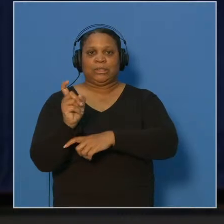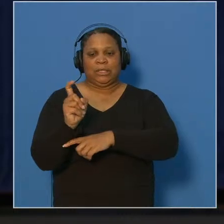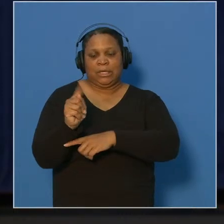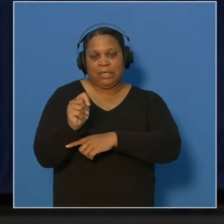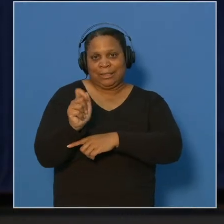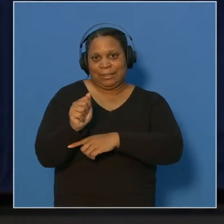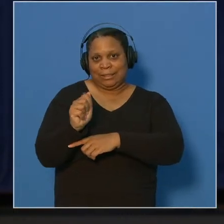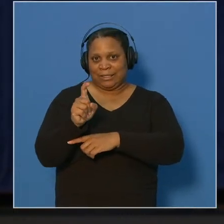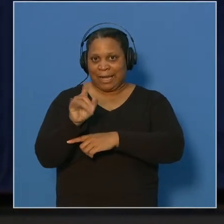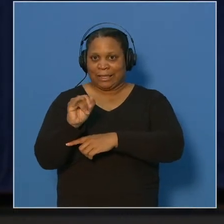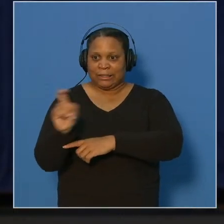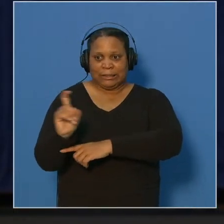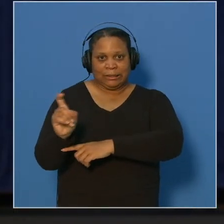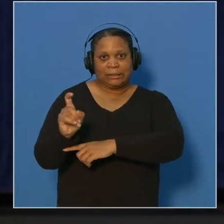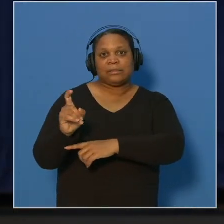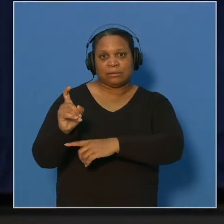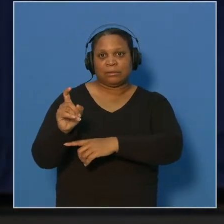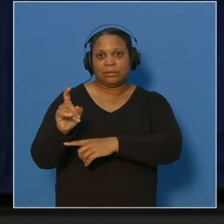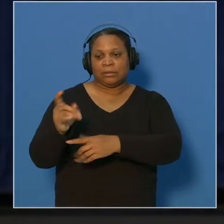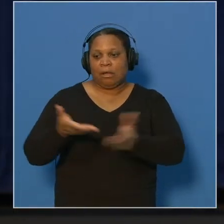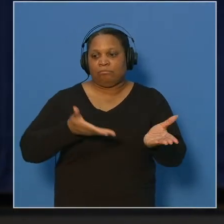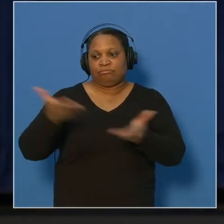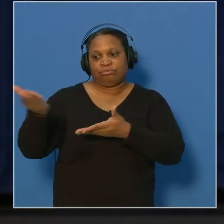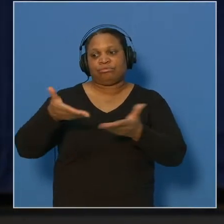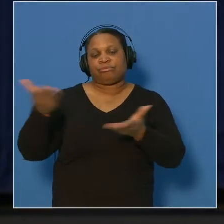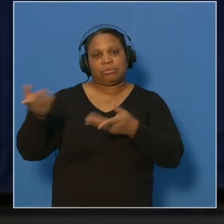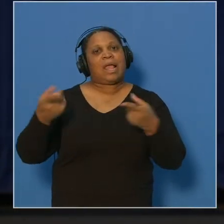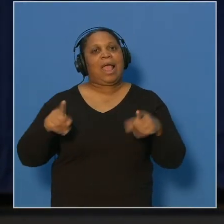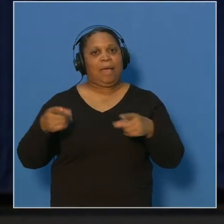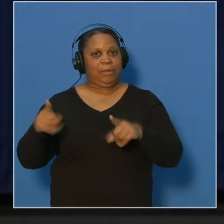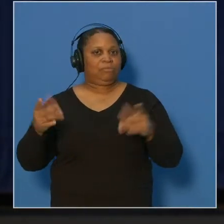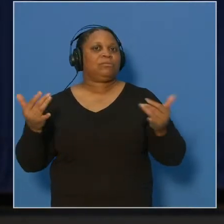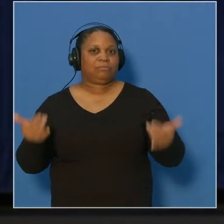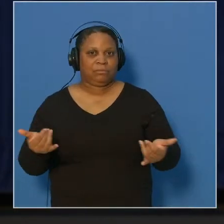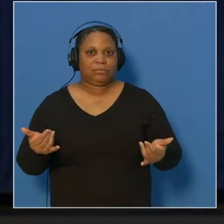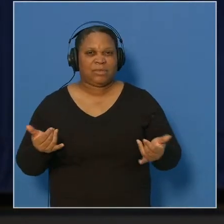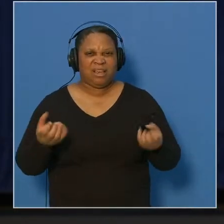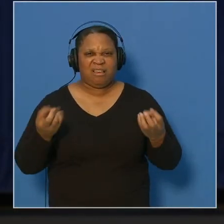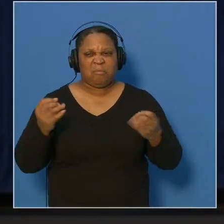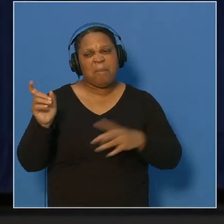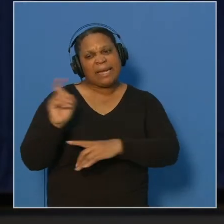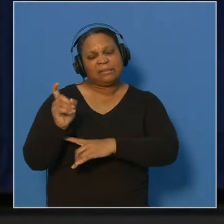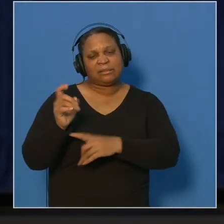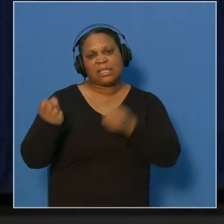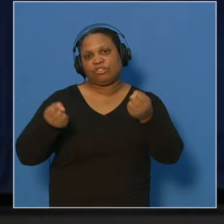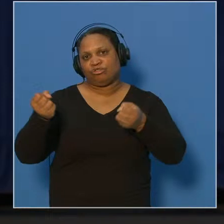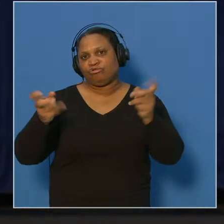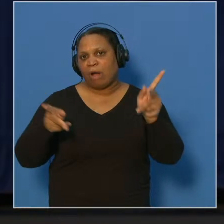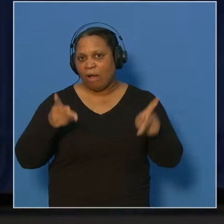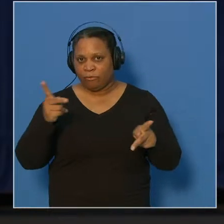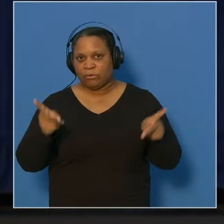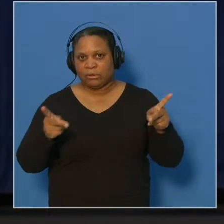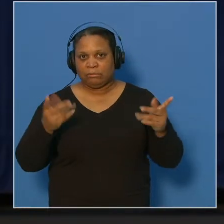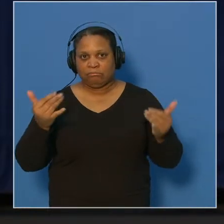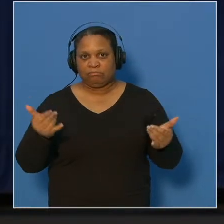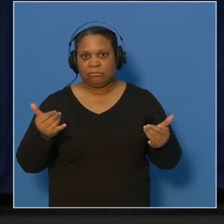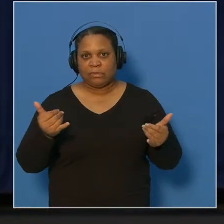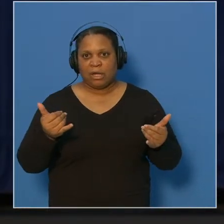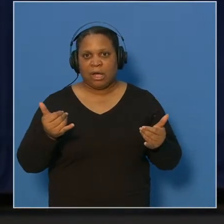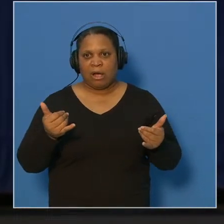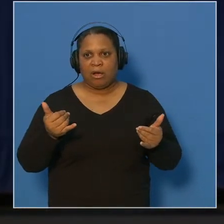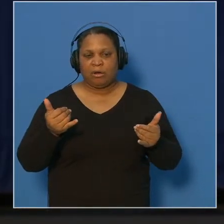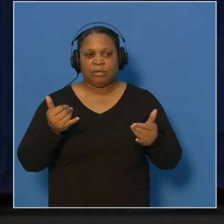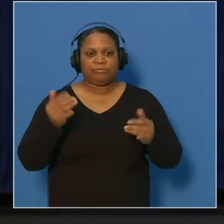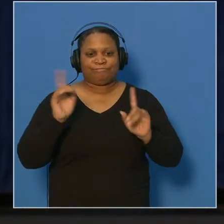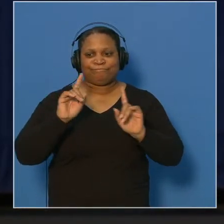to help enhance delivery services which are taking place on island right now. Many of our taxi drivers have subscribed to